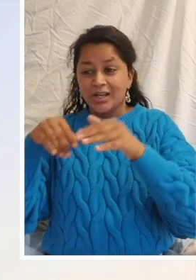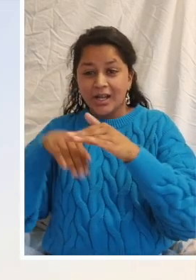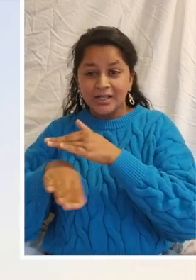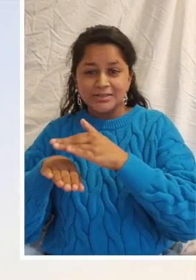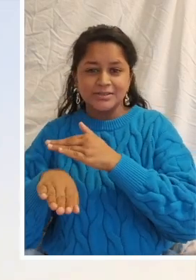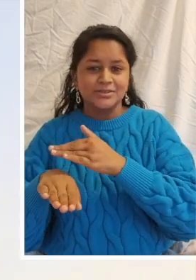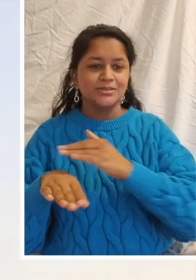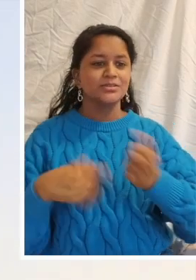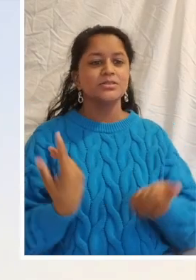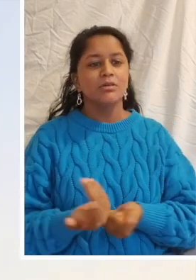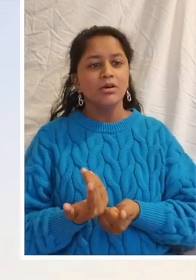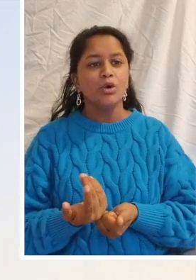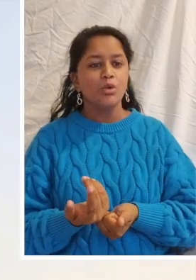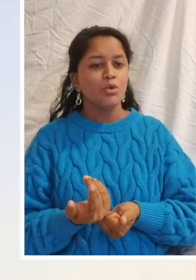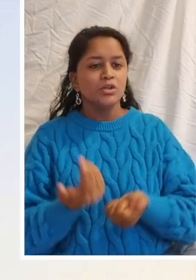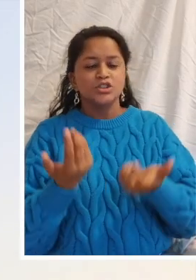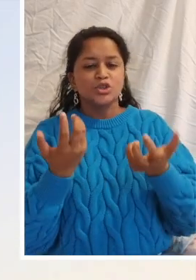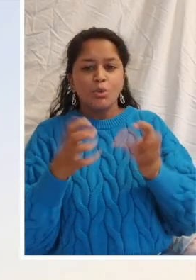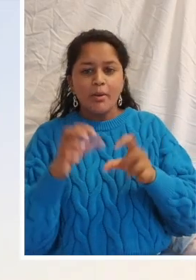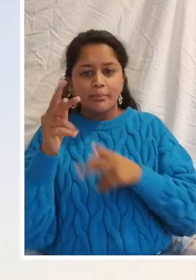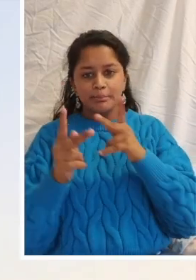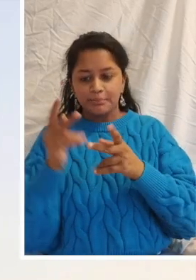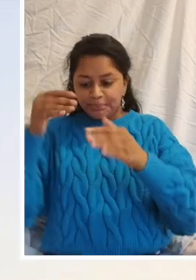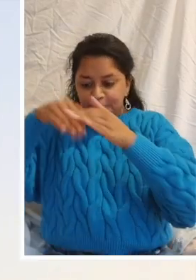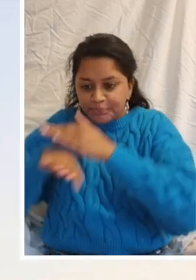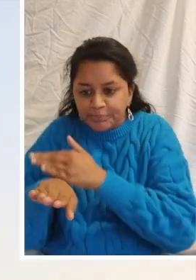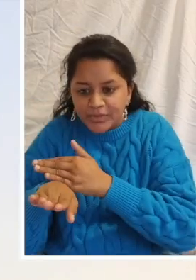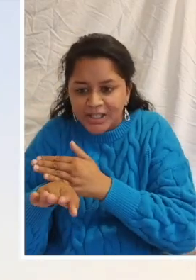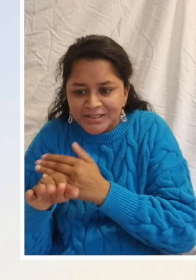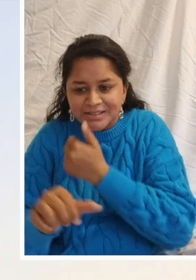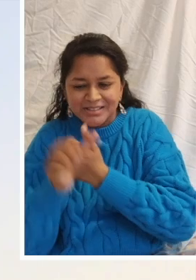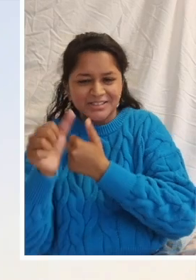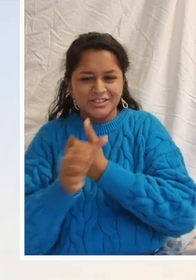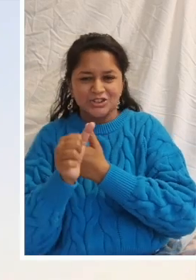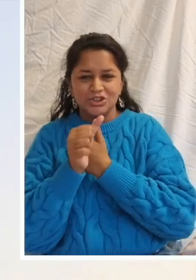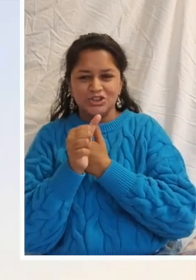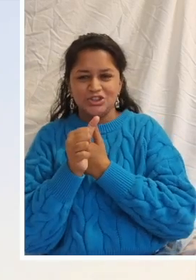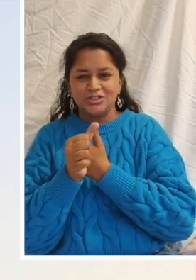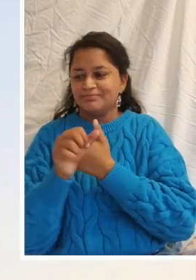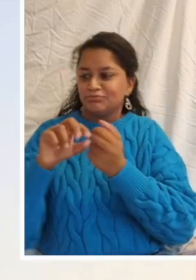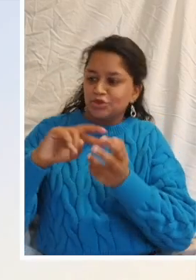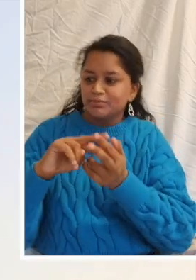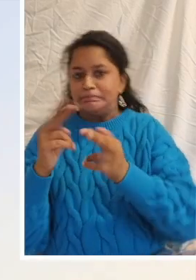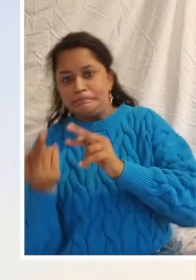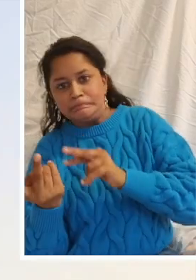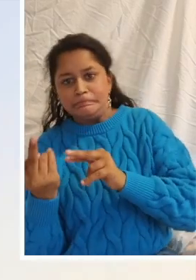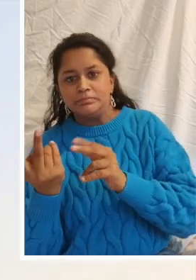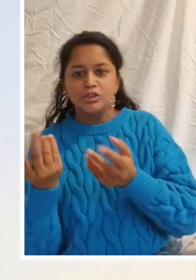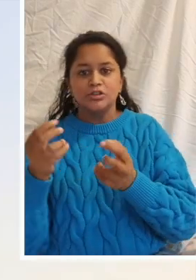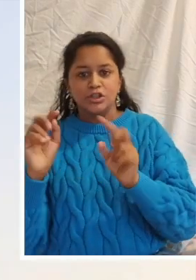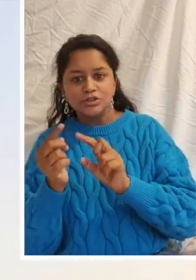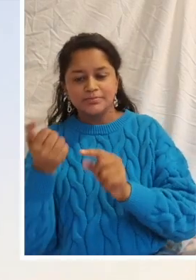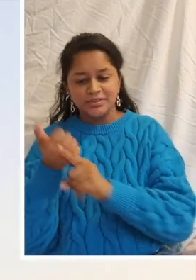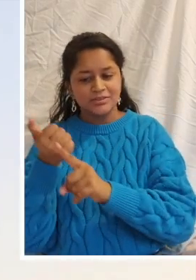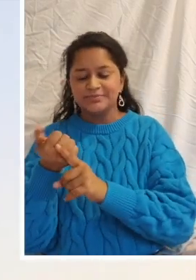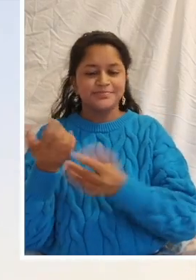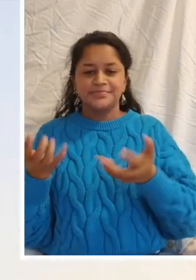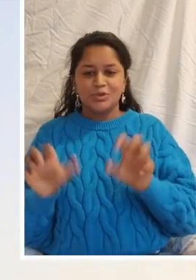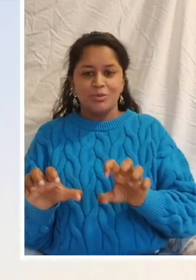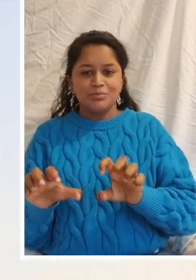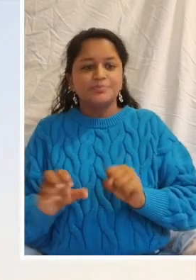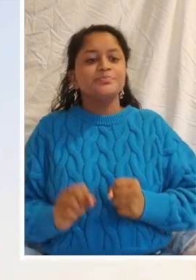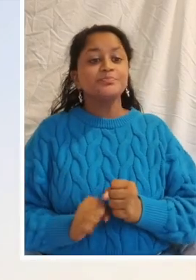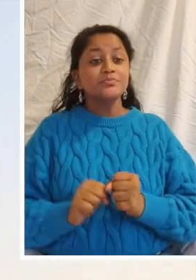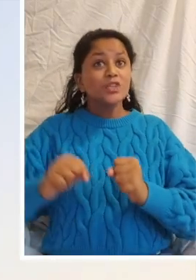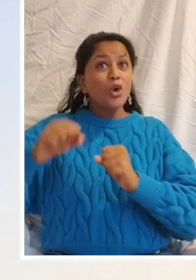be able to access the bat houses in order to count them. So we wouldn't want people going into very dangerous territory where they could trip